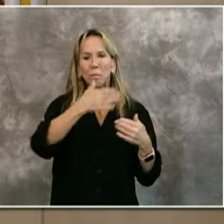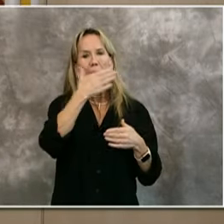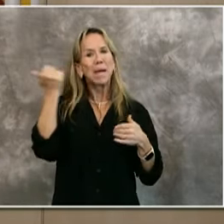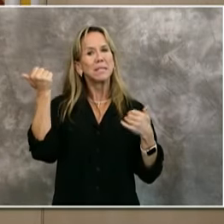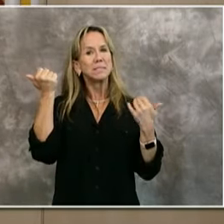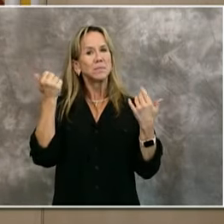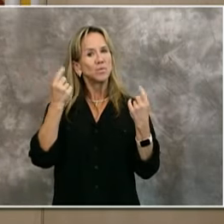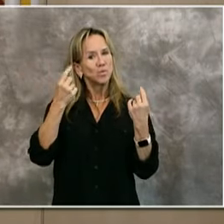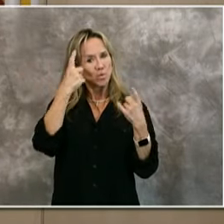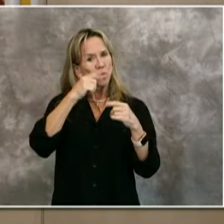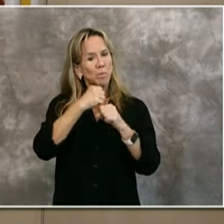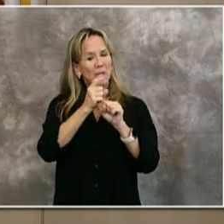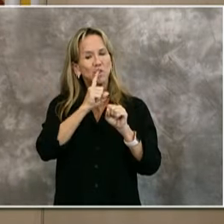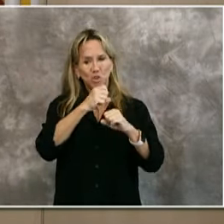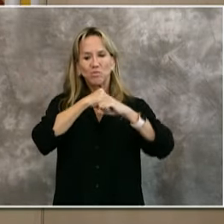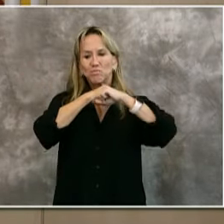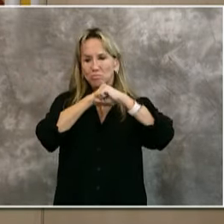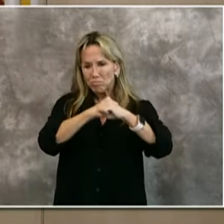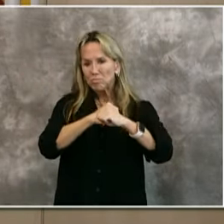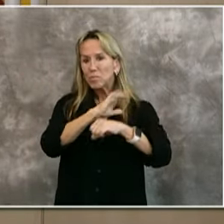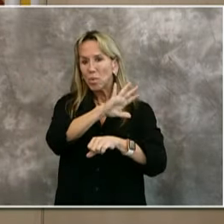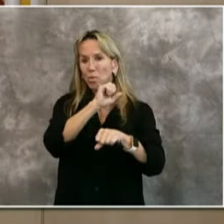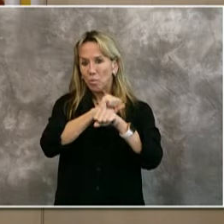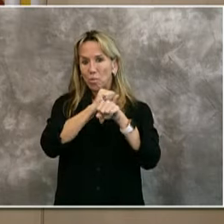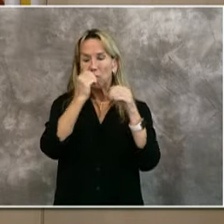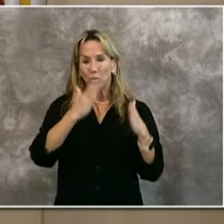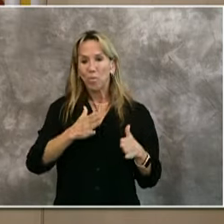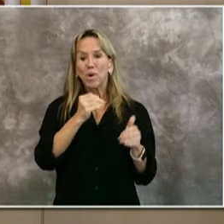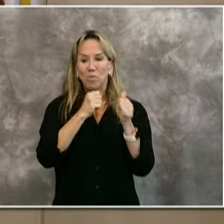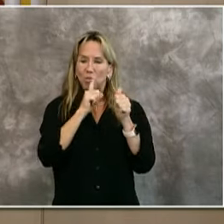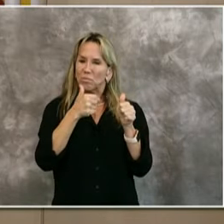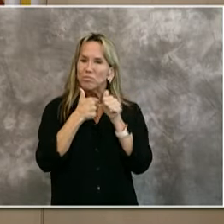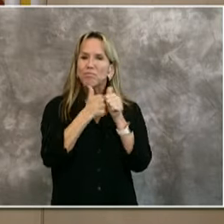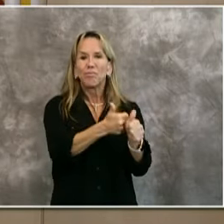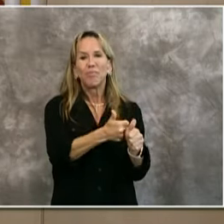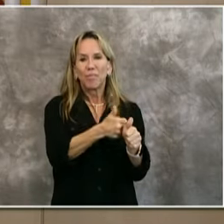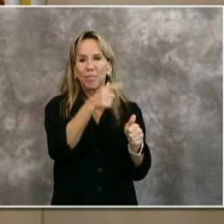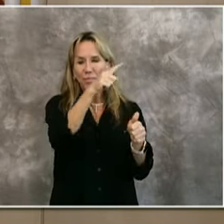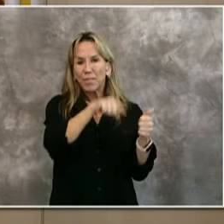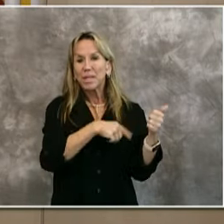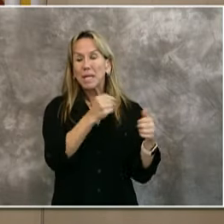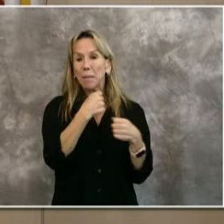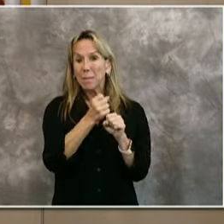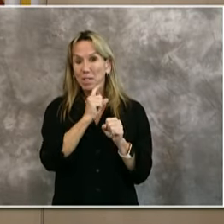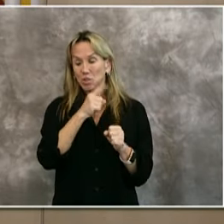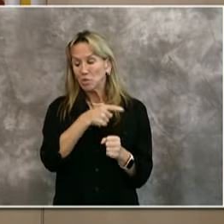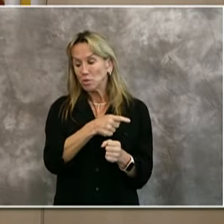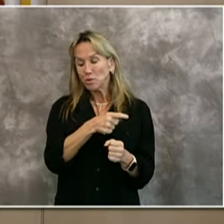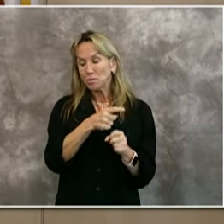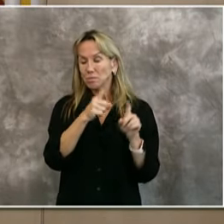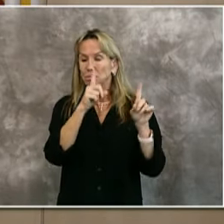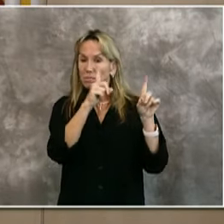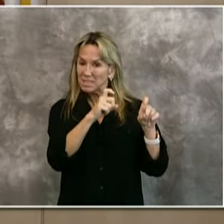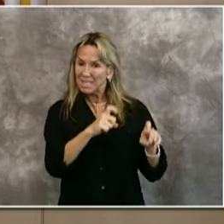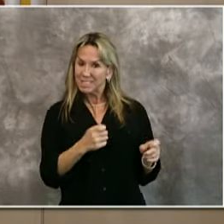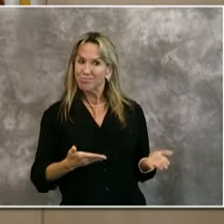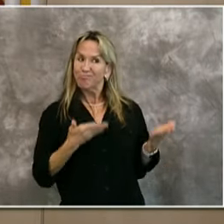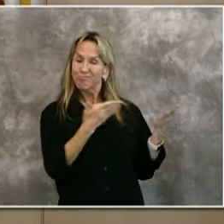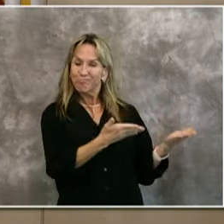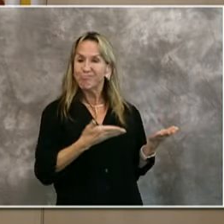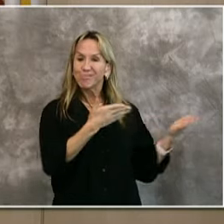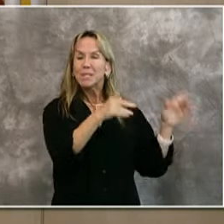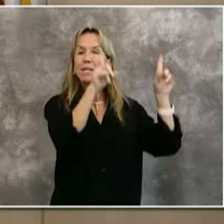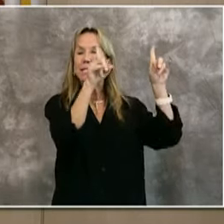to protect their workers and to recommend that they get tested. But however, I'm not